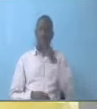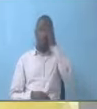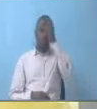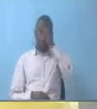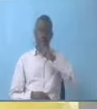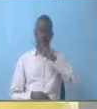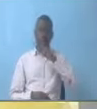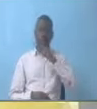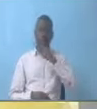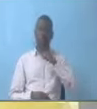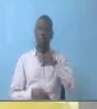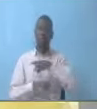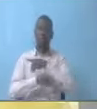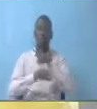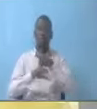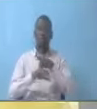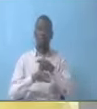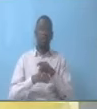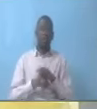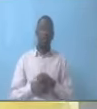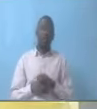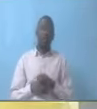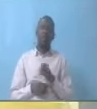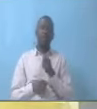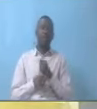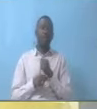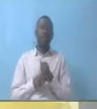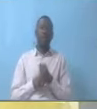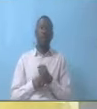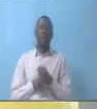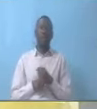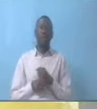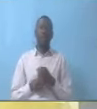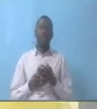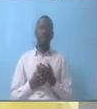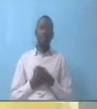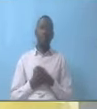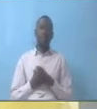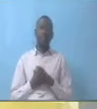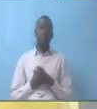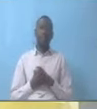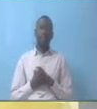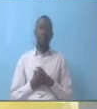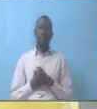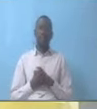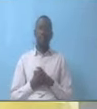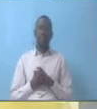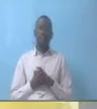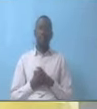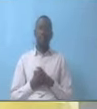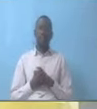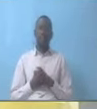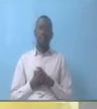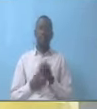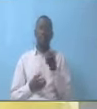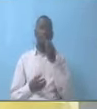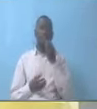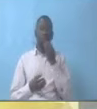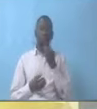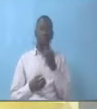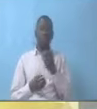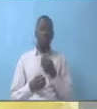became a feast. Tay tamen nak police station bi nek na bes bo xamne ni food, ndogo came from everywhere.